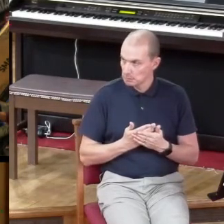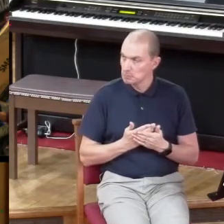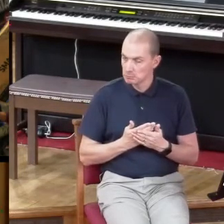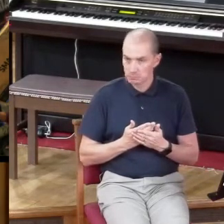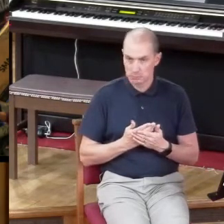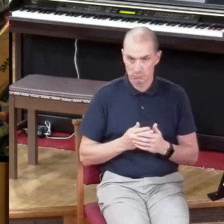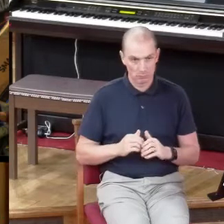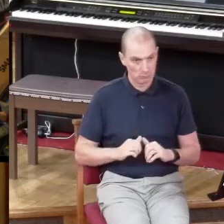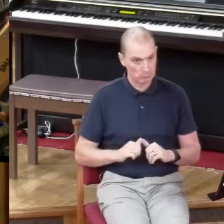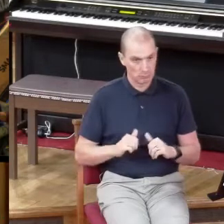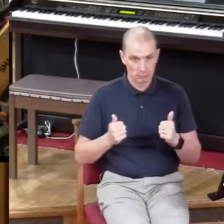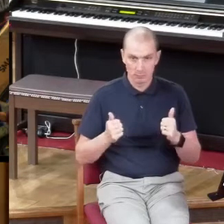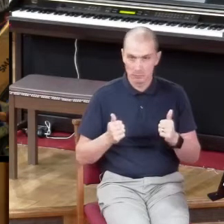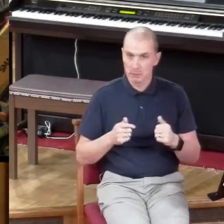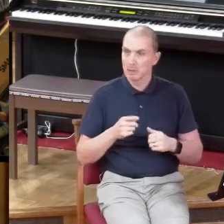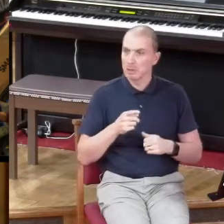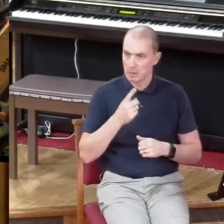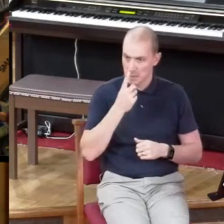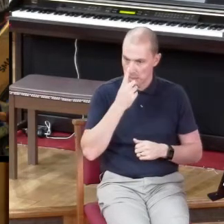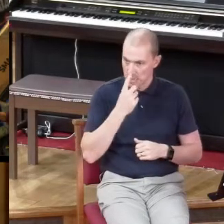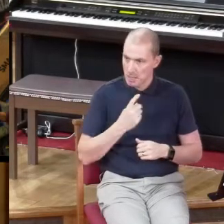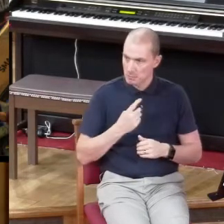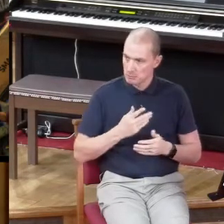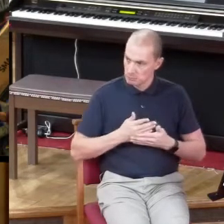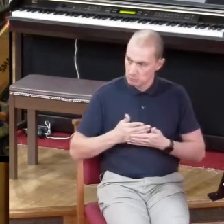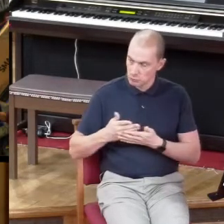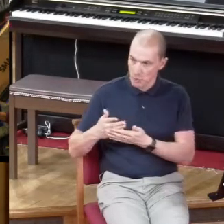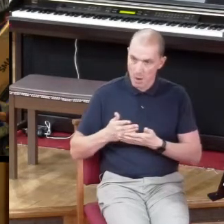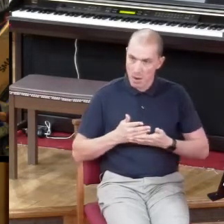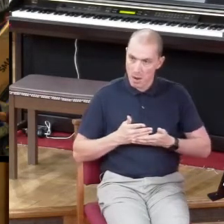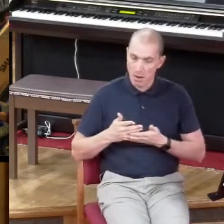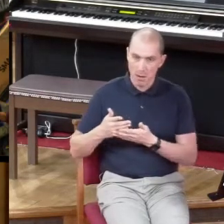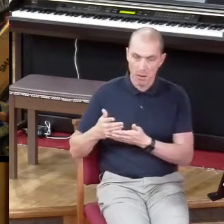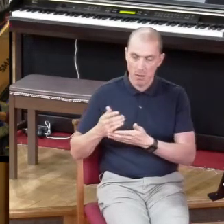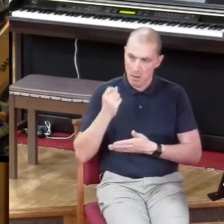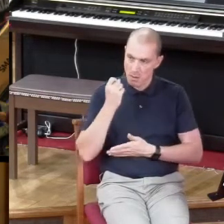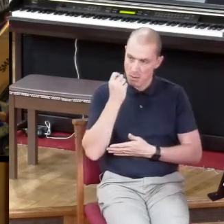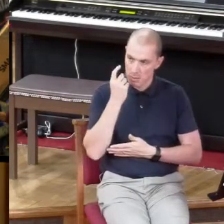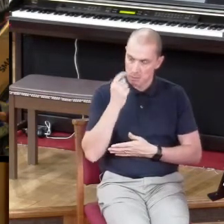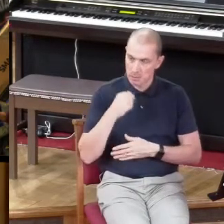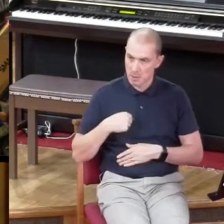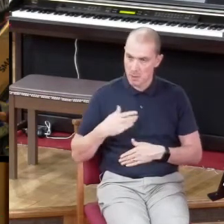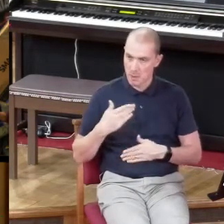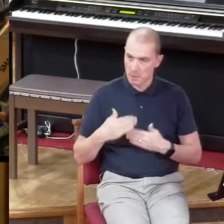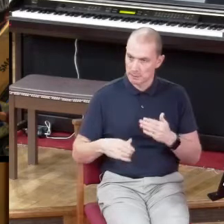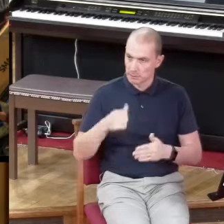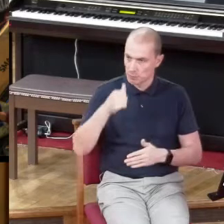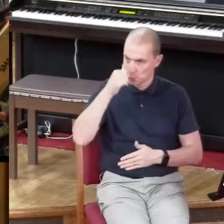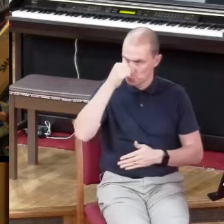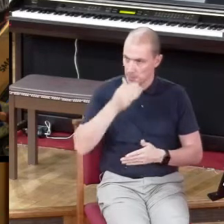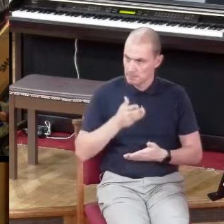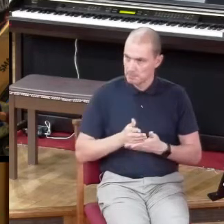come to understand something in a way that they didn't before, just how important this is. This is actually, they realize, of first